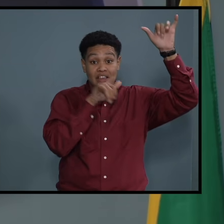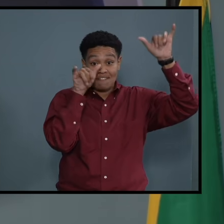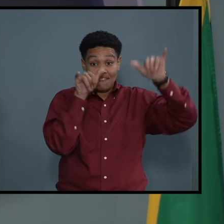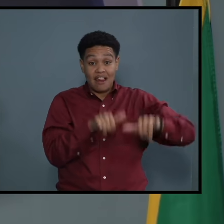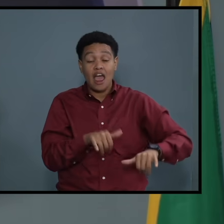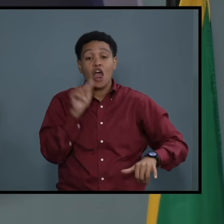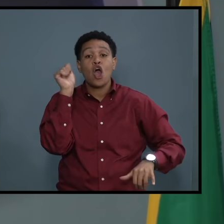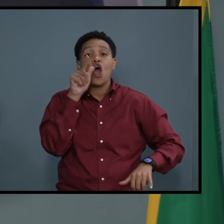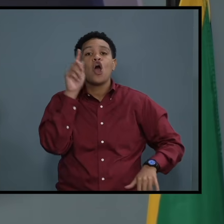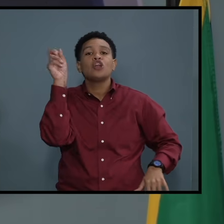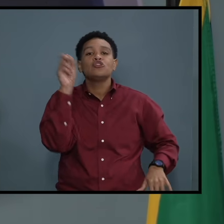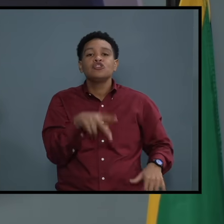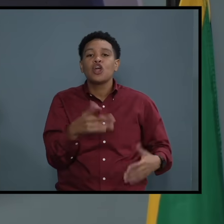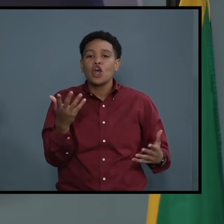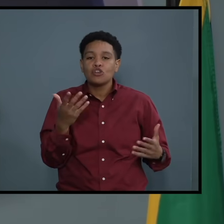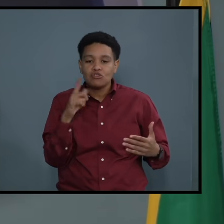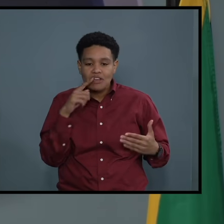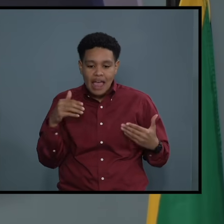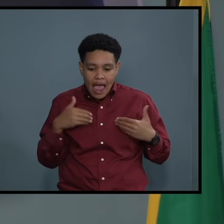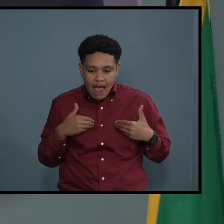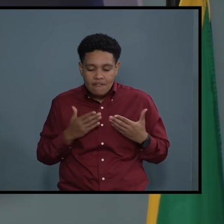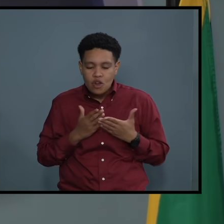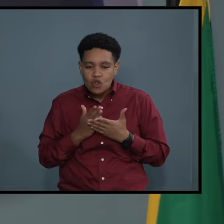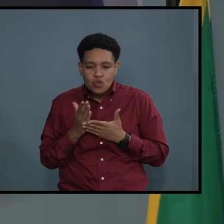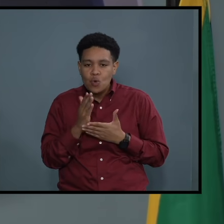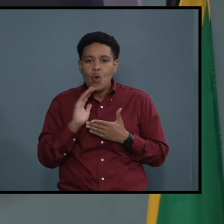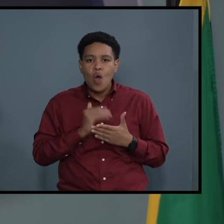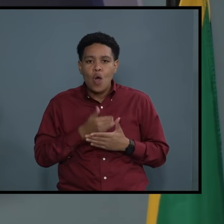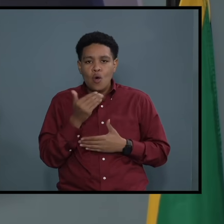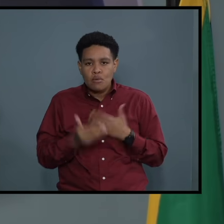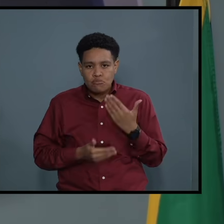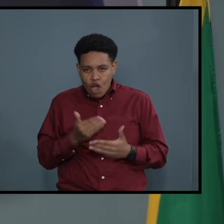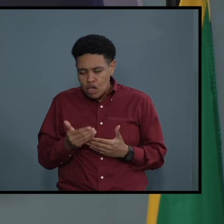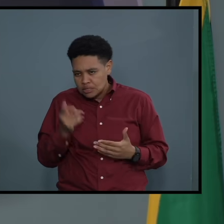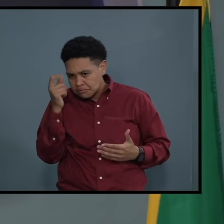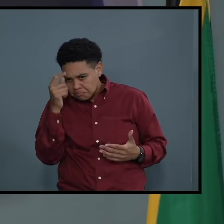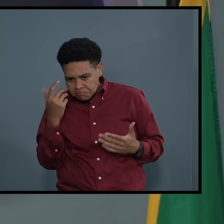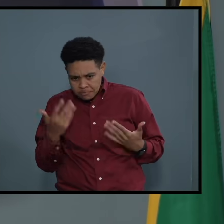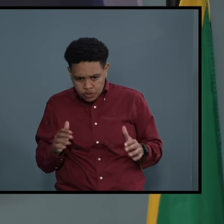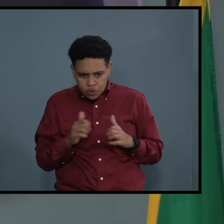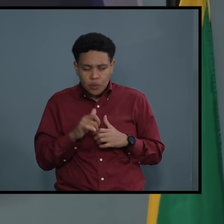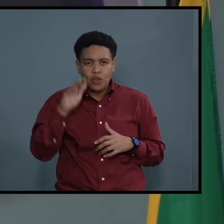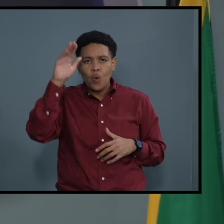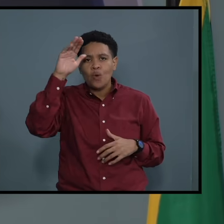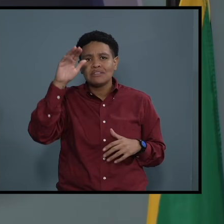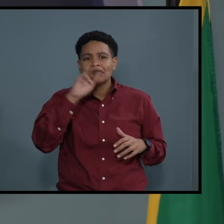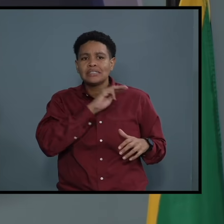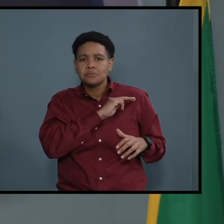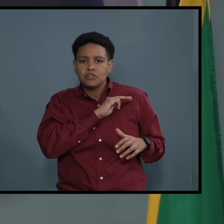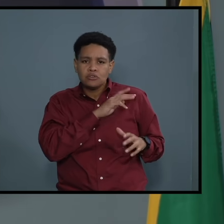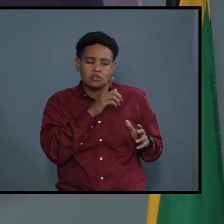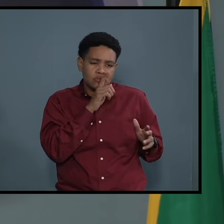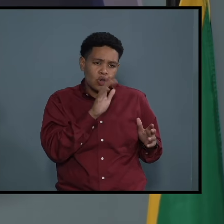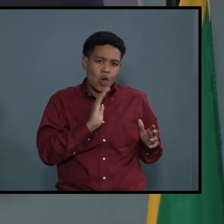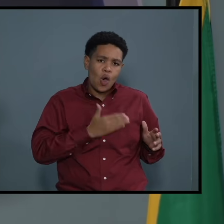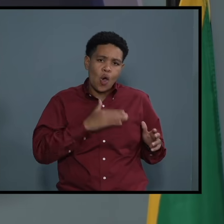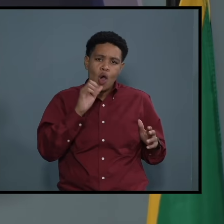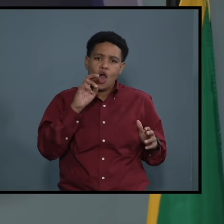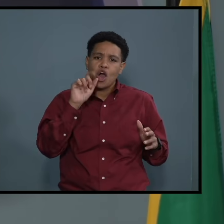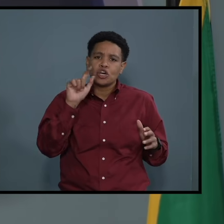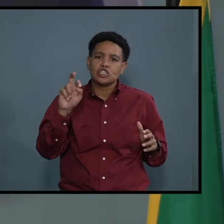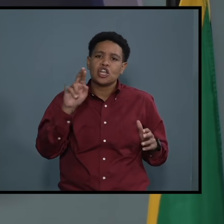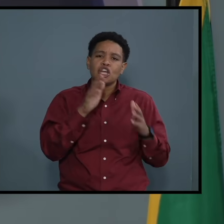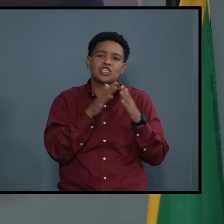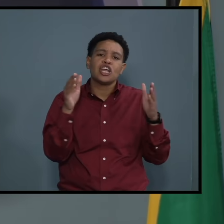All returning, having gone through our process with the overseas missions, that is our Consulate General in